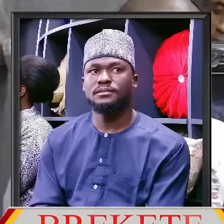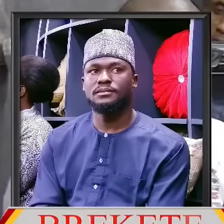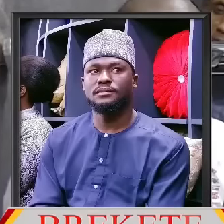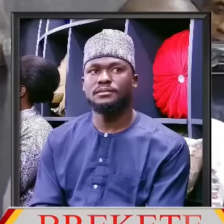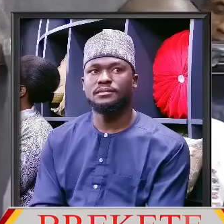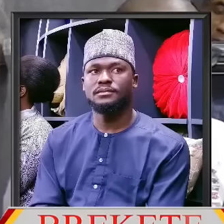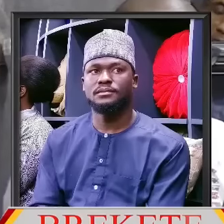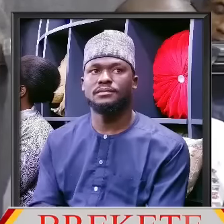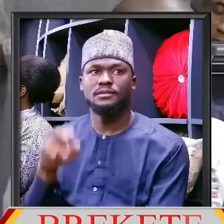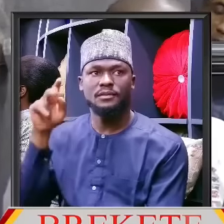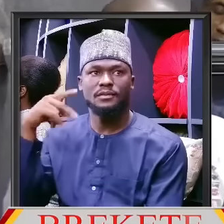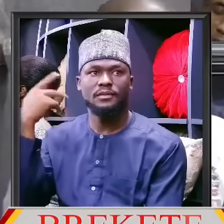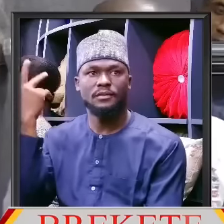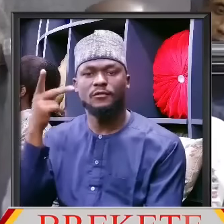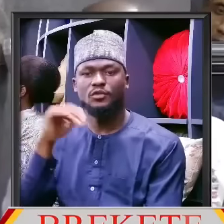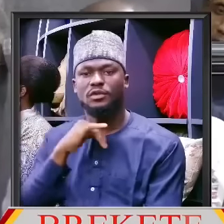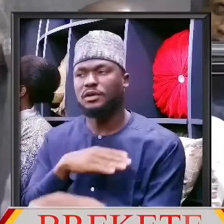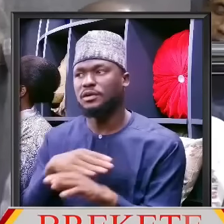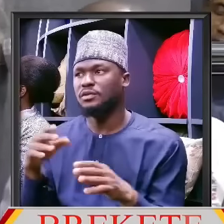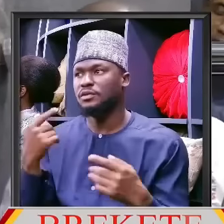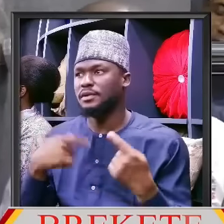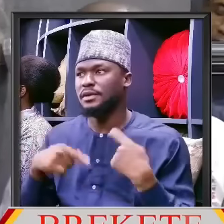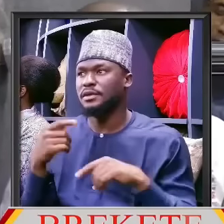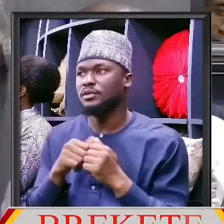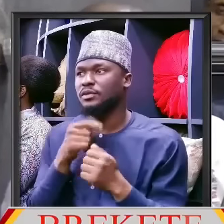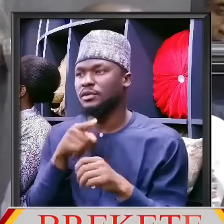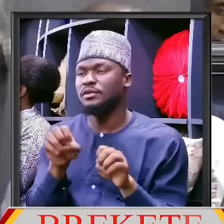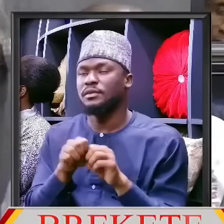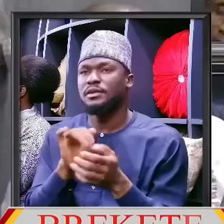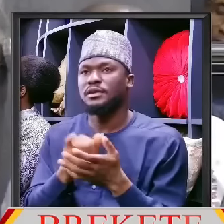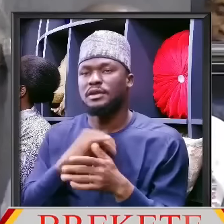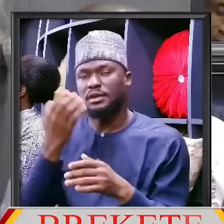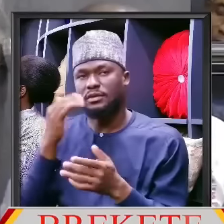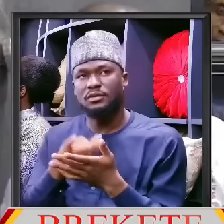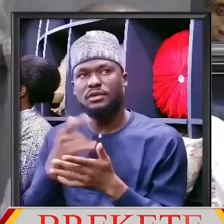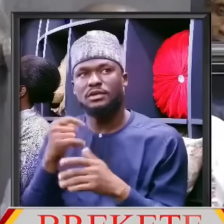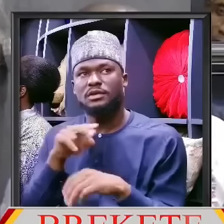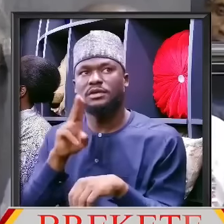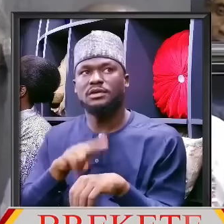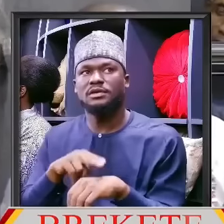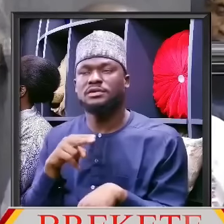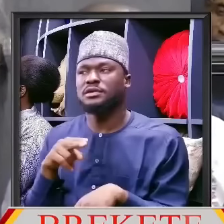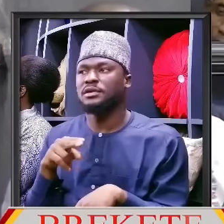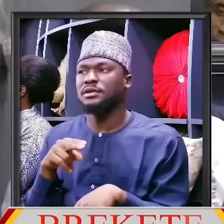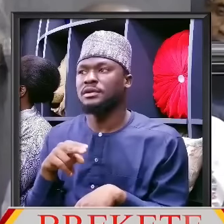Provost, I know I argue with Ona, even though I know, say, that national